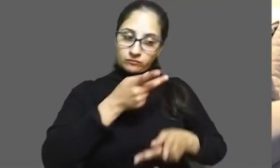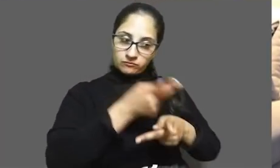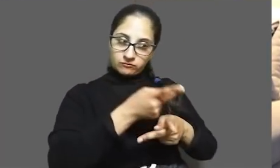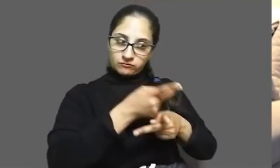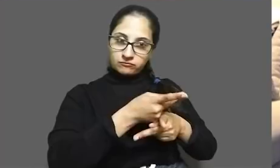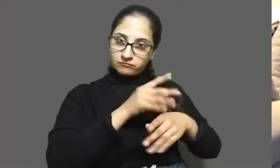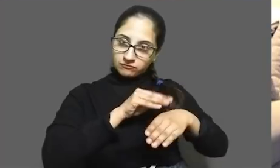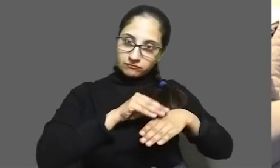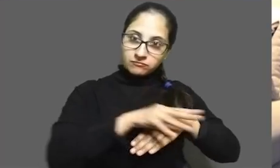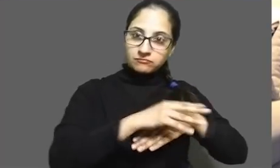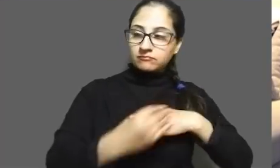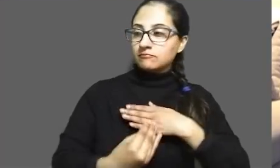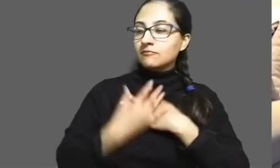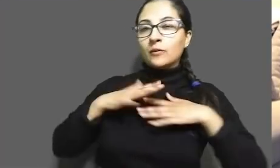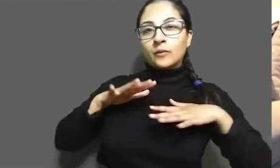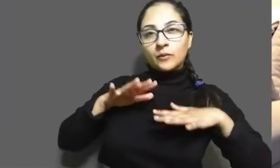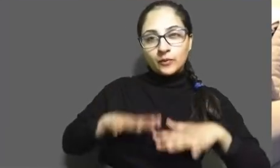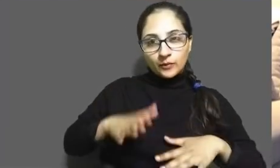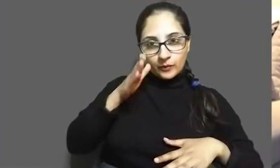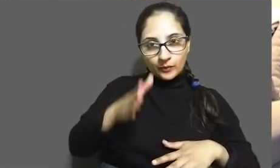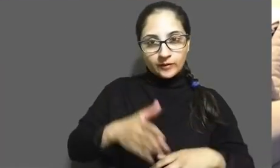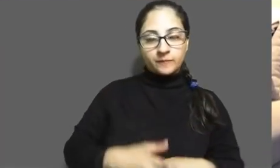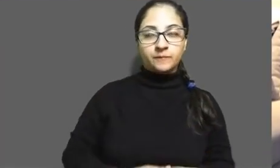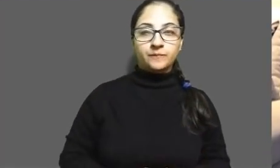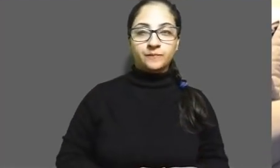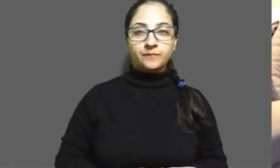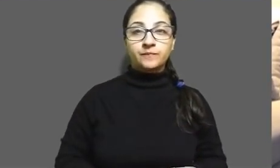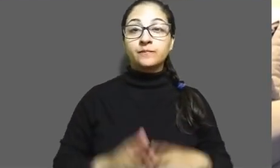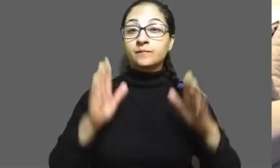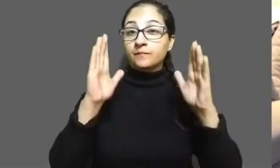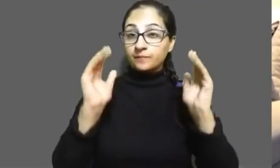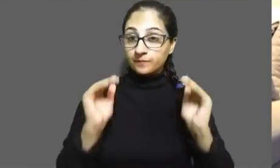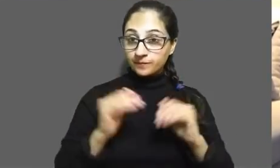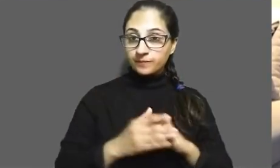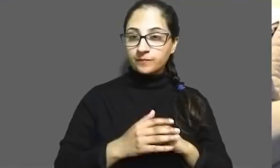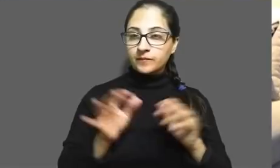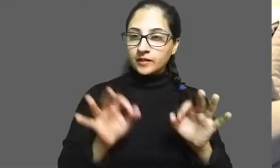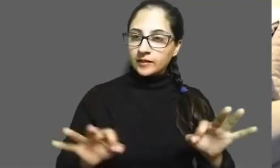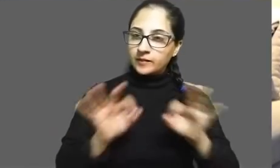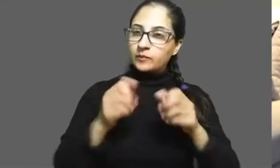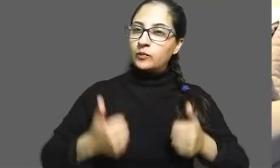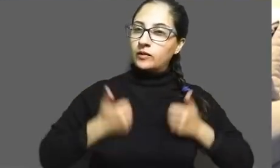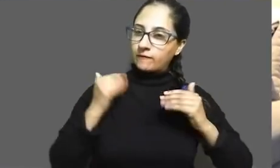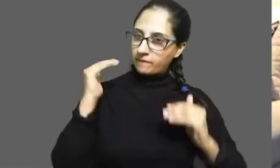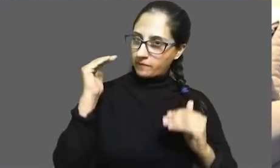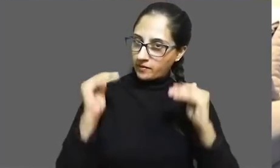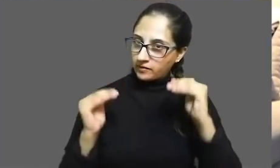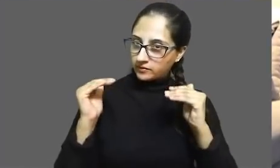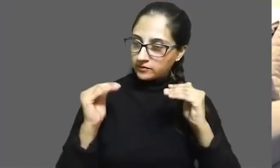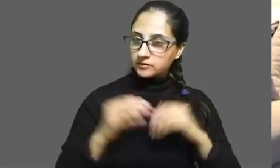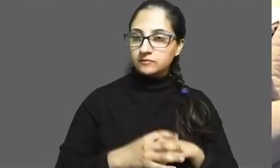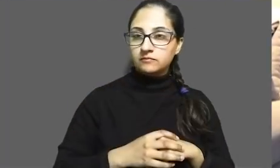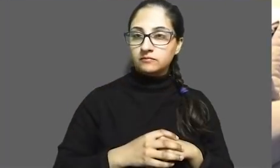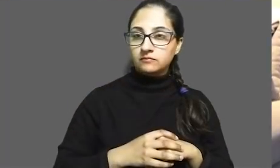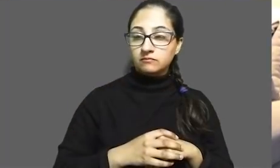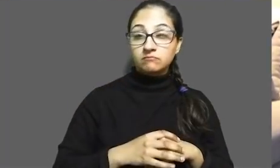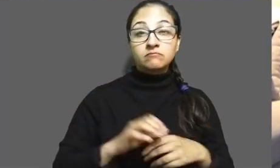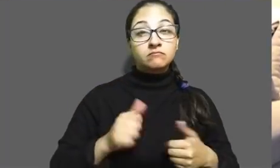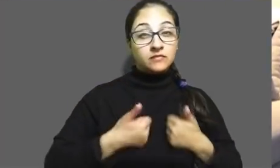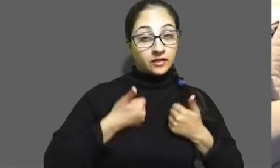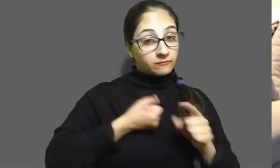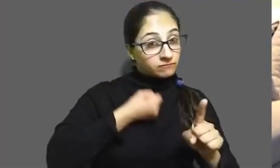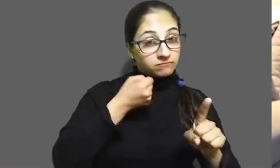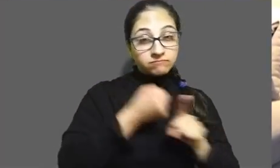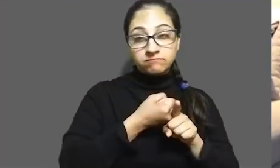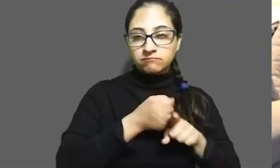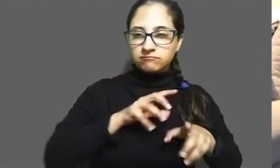Another learning is to strive for balance, even in sad times. Yes, there is loss. At the same